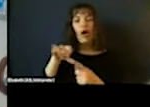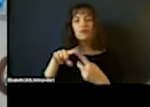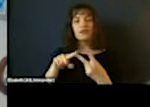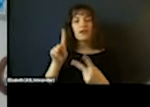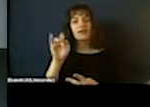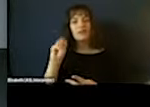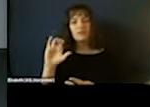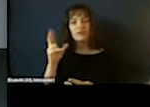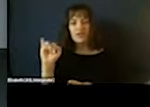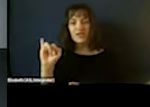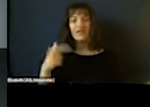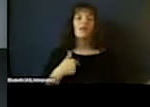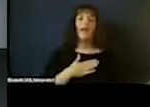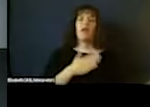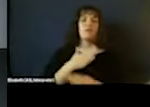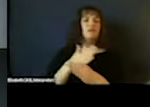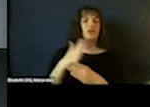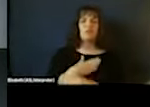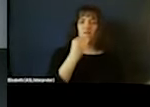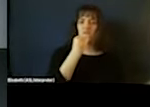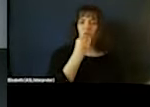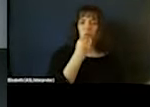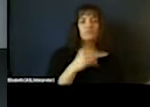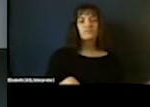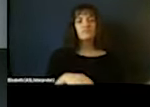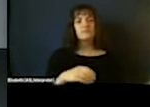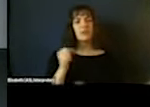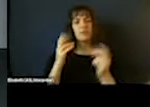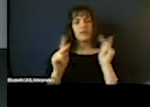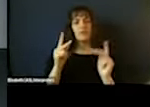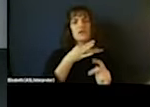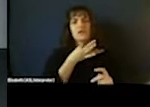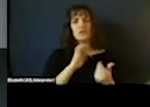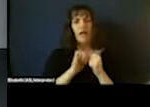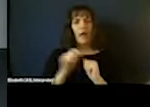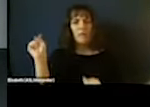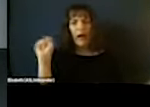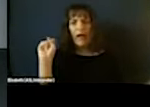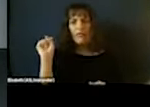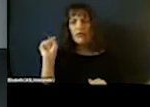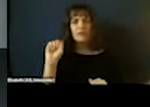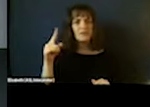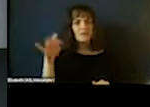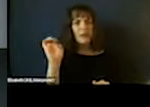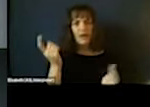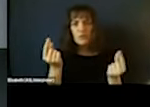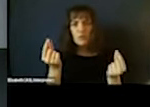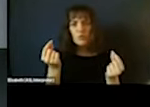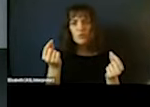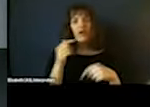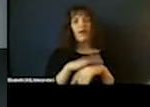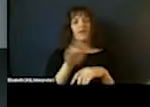space. Most of the people are wondering about the toilet and restroom in space. On the right side, you can see